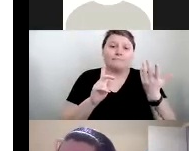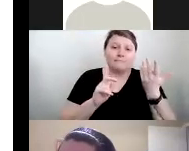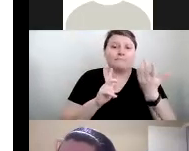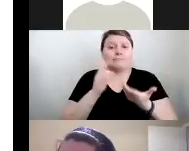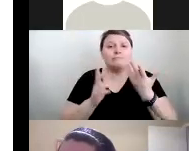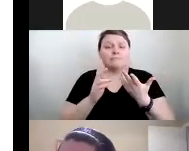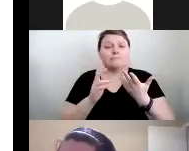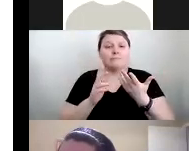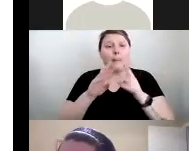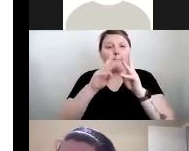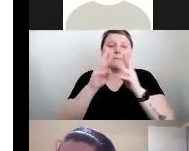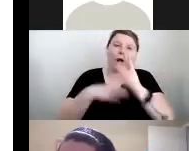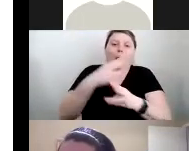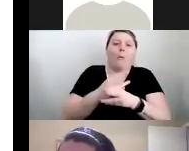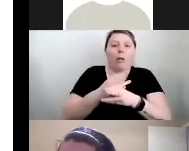global part comes into what I do.